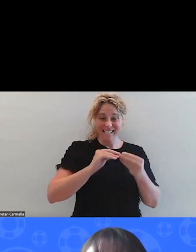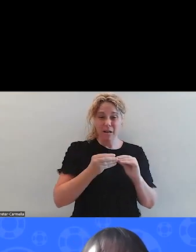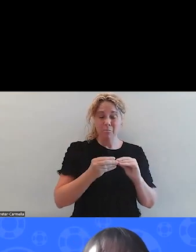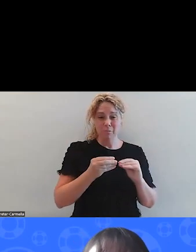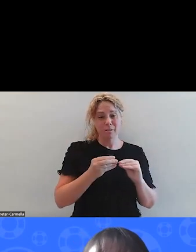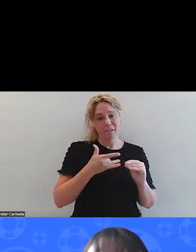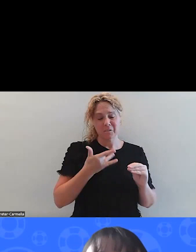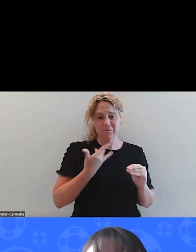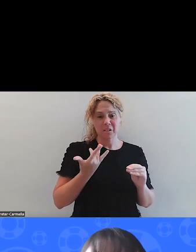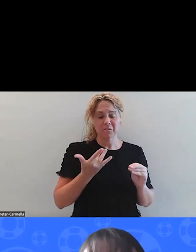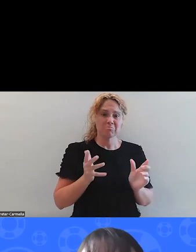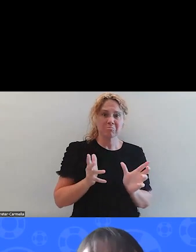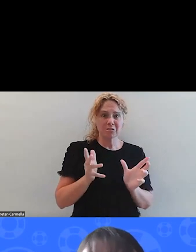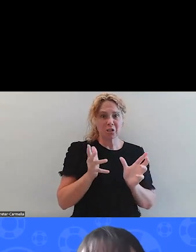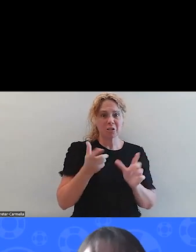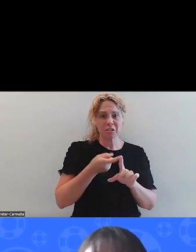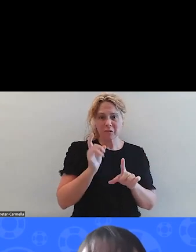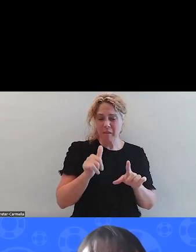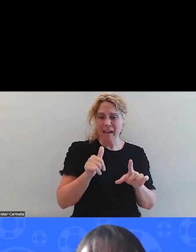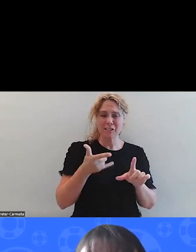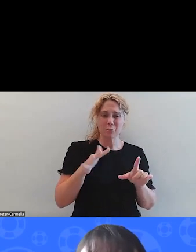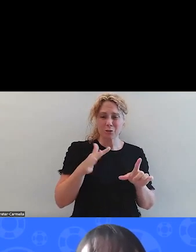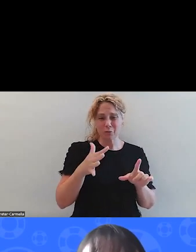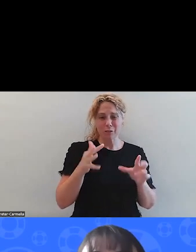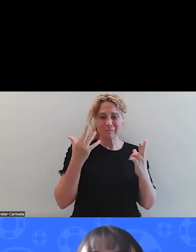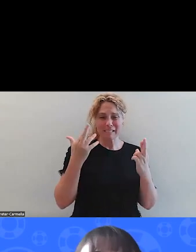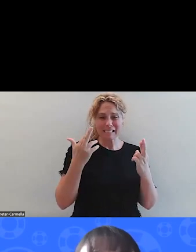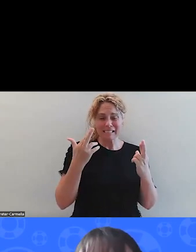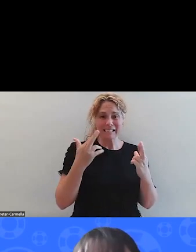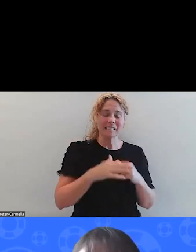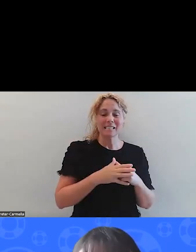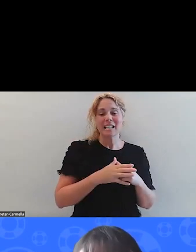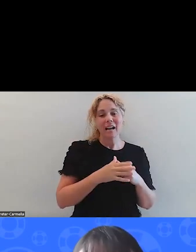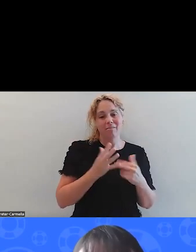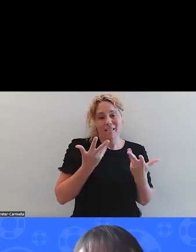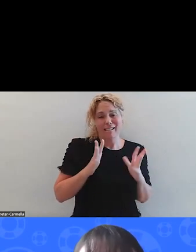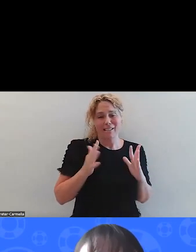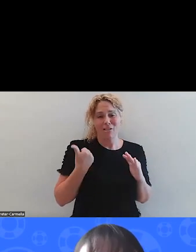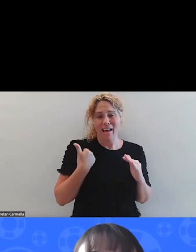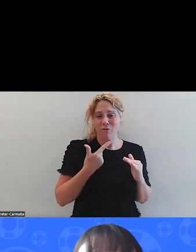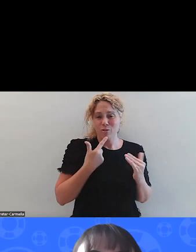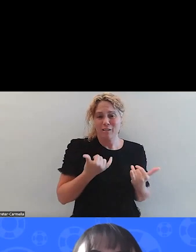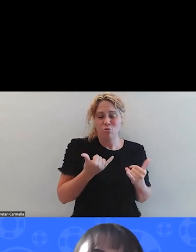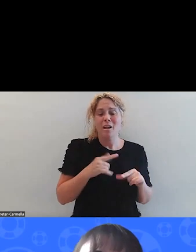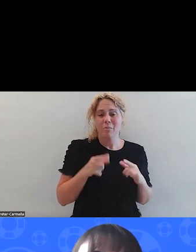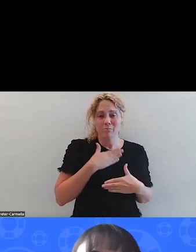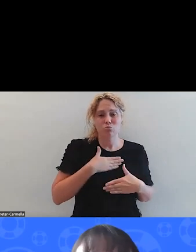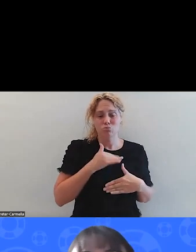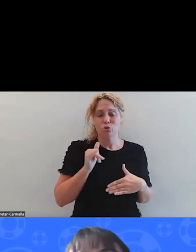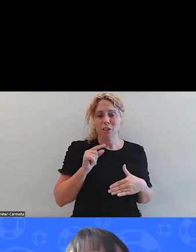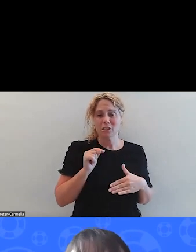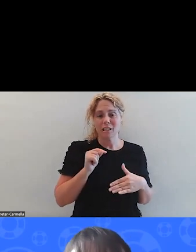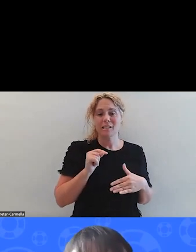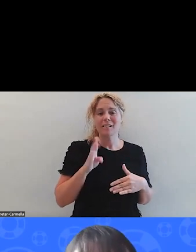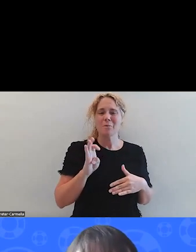encouraging. So we are sort of proceeding with our fingers crossed. And that's all I have for you today, but appreciate it. And Aisha,